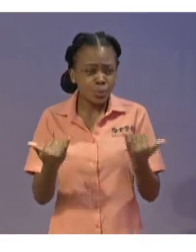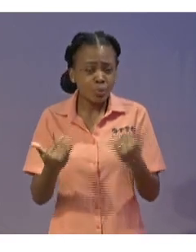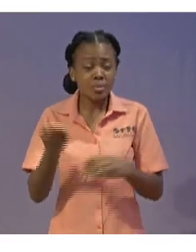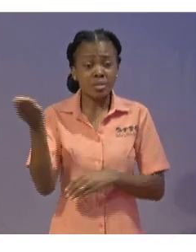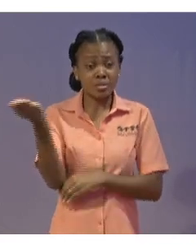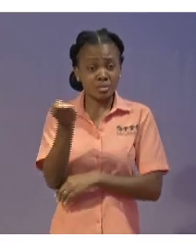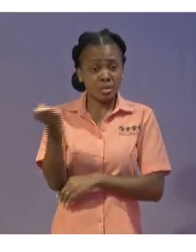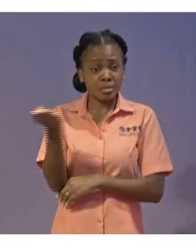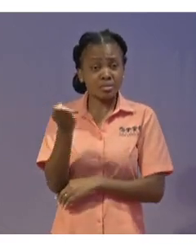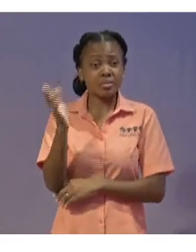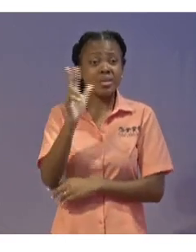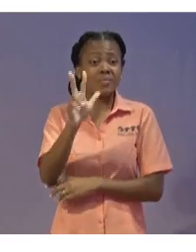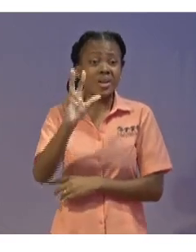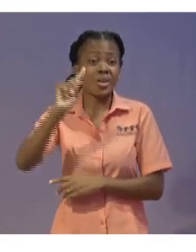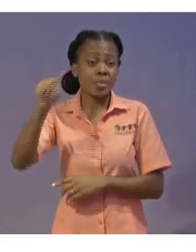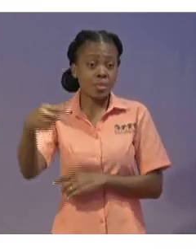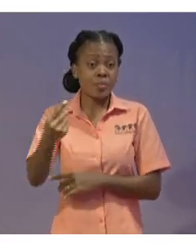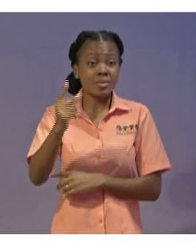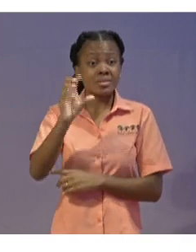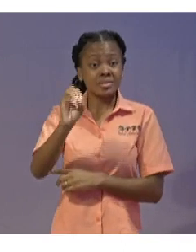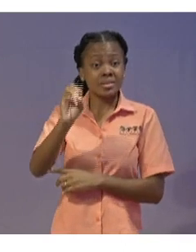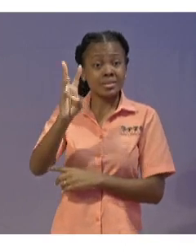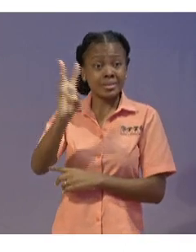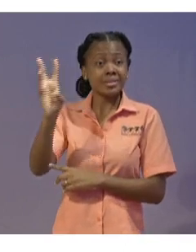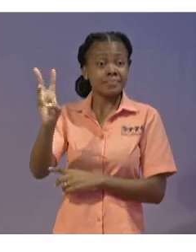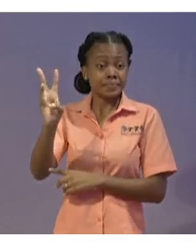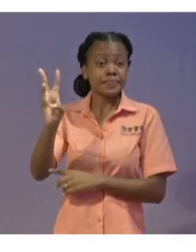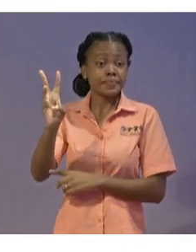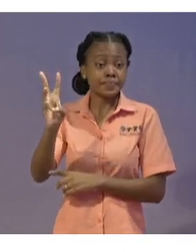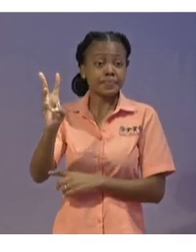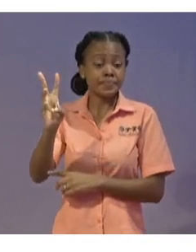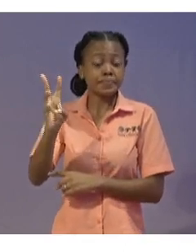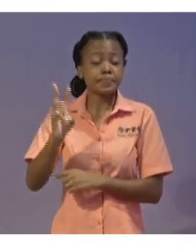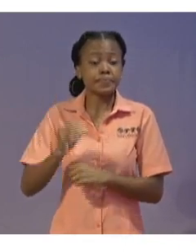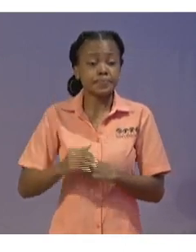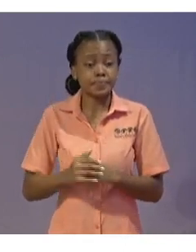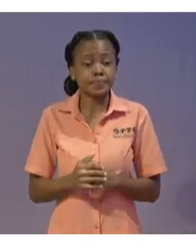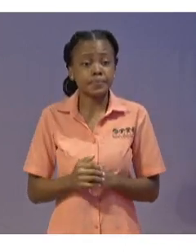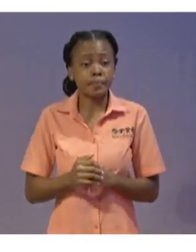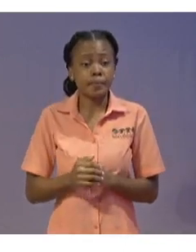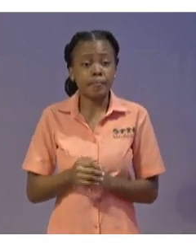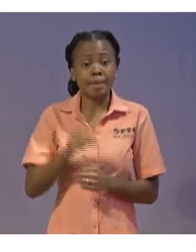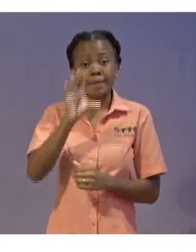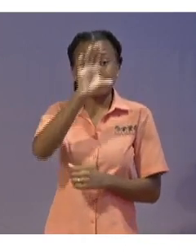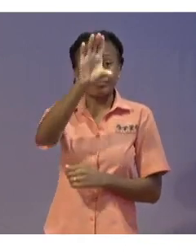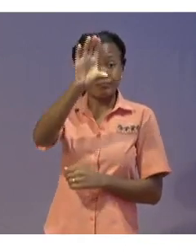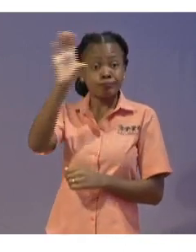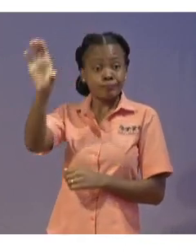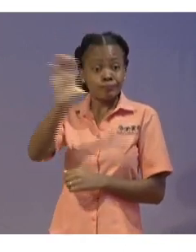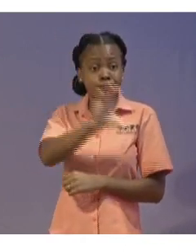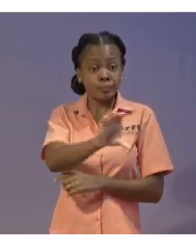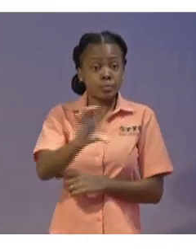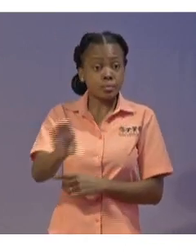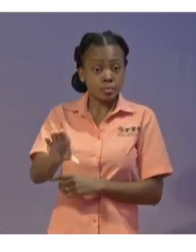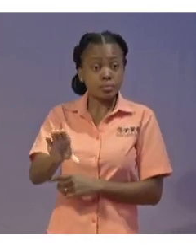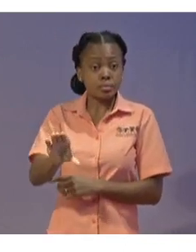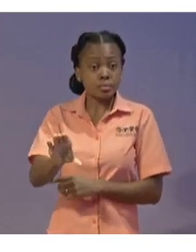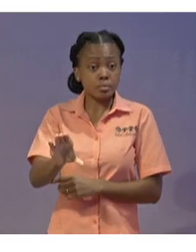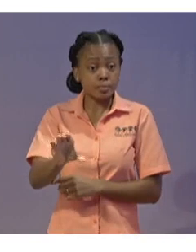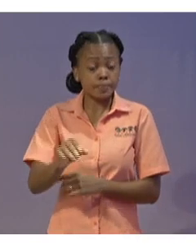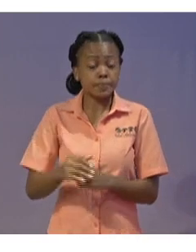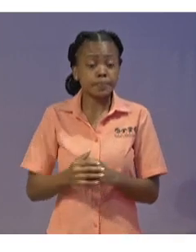3,066, and the total deaths by vaccination status we see broken down on the bottom bit. Deaths prior to 24th